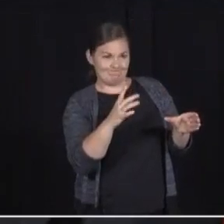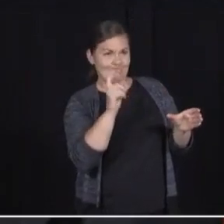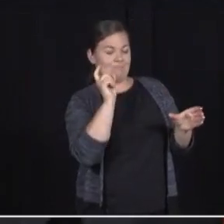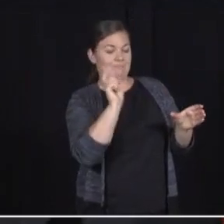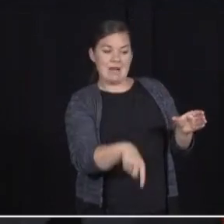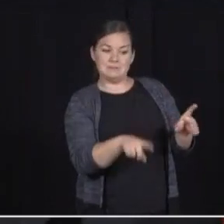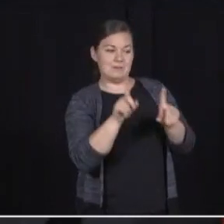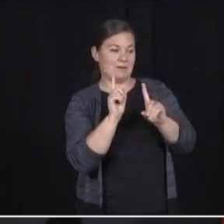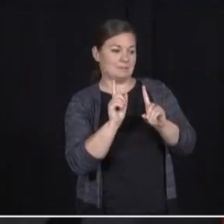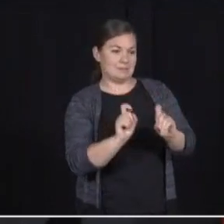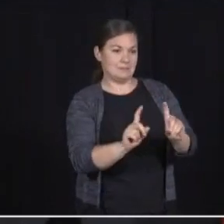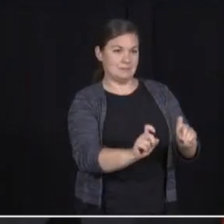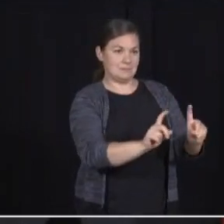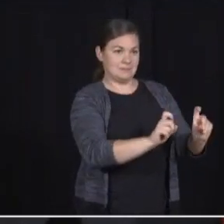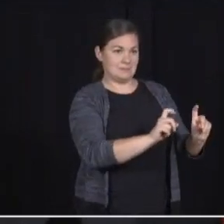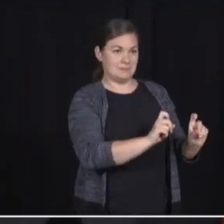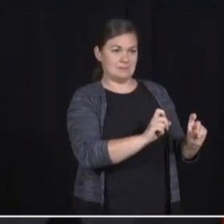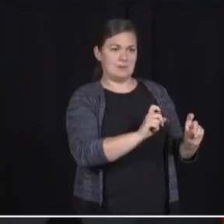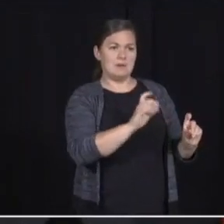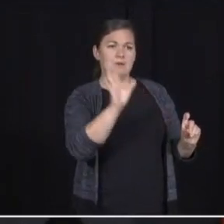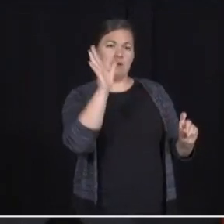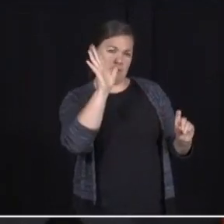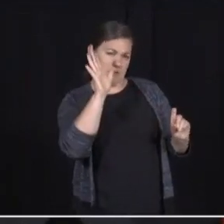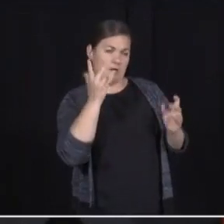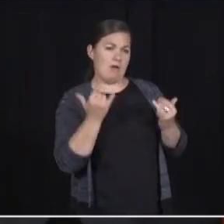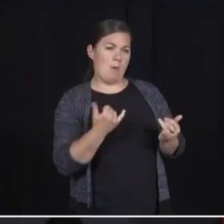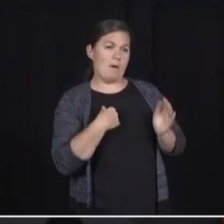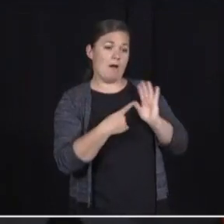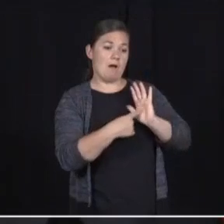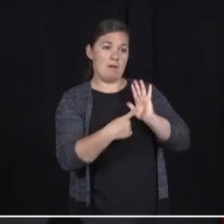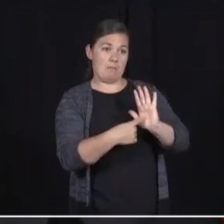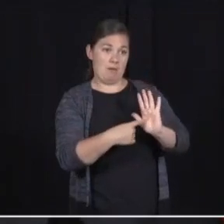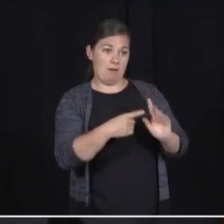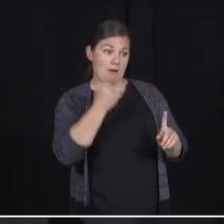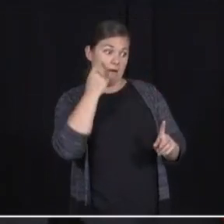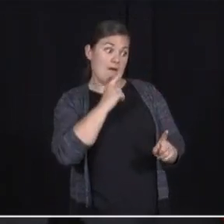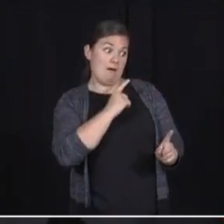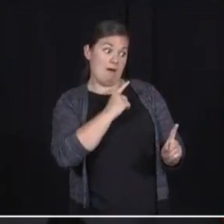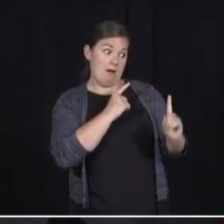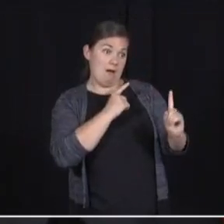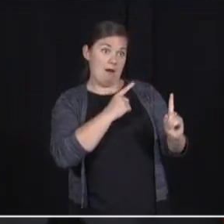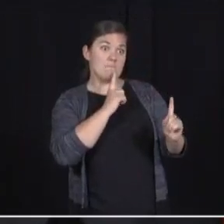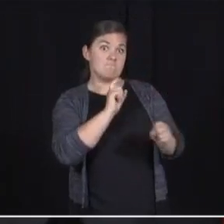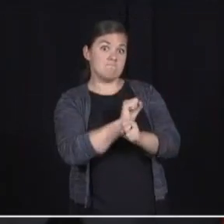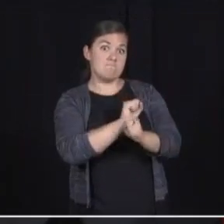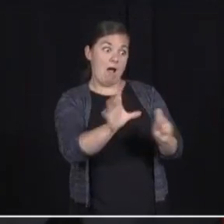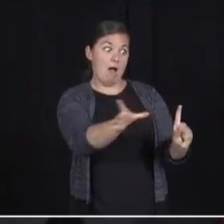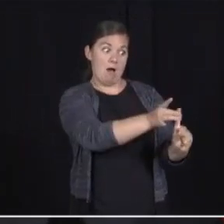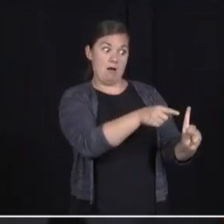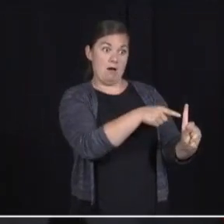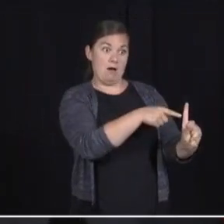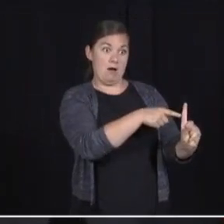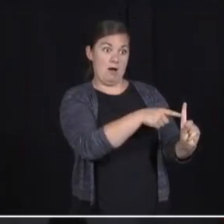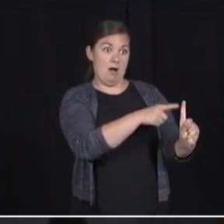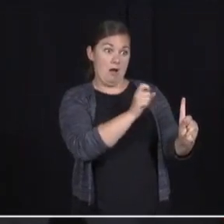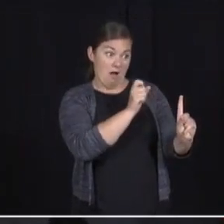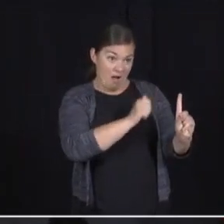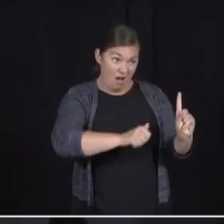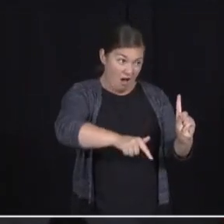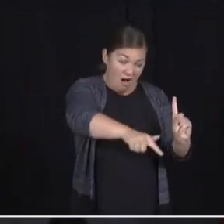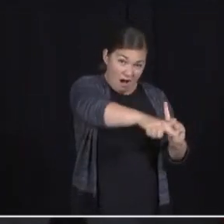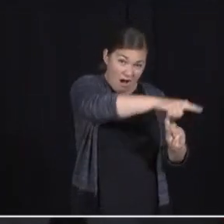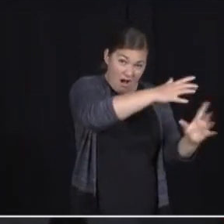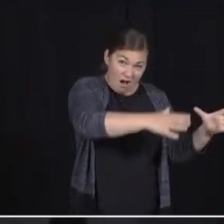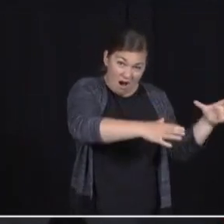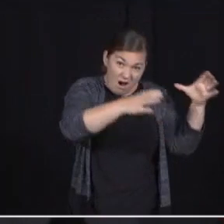the whole cohort getting tested and staying home too? If you could just give a few scenarios of what exactly would